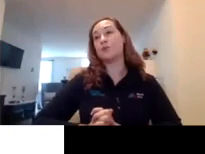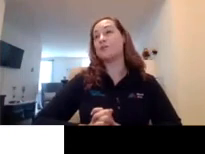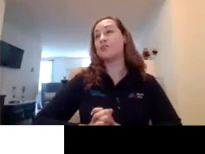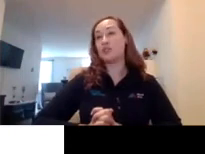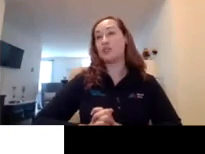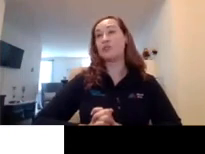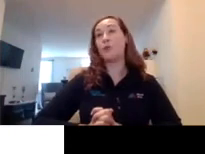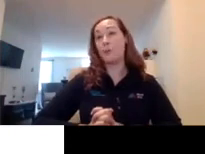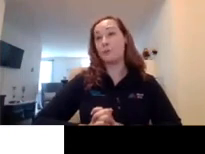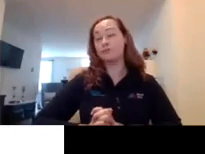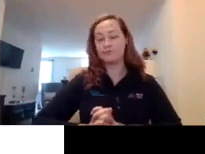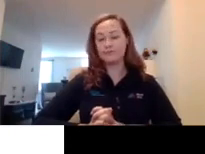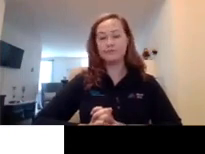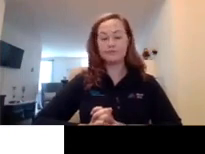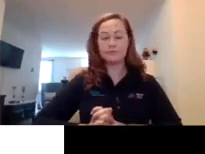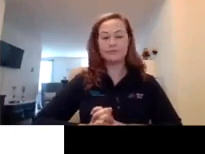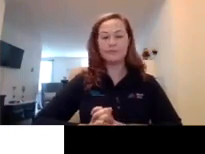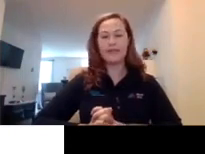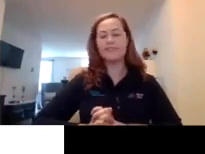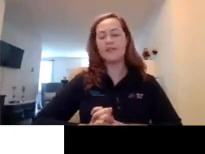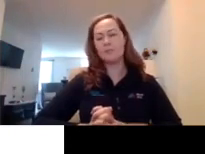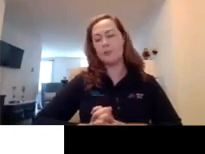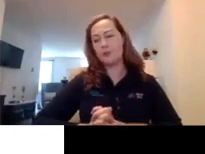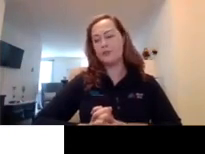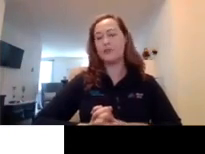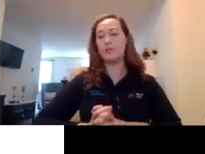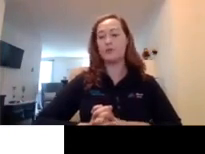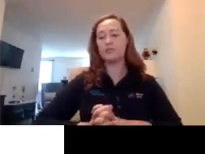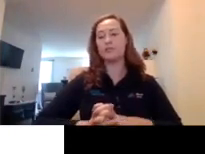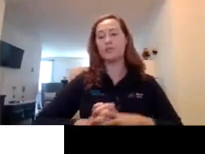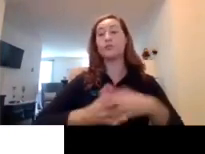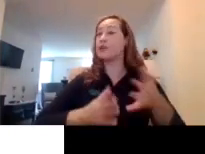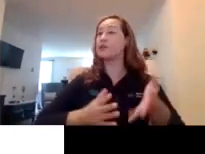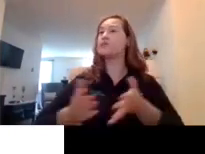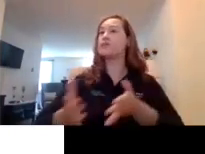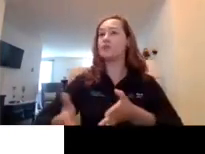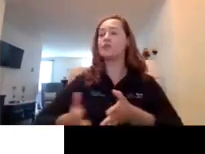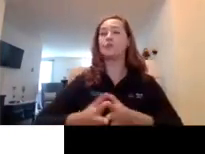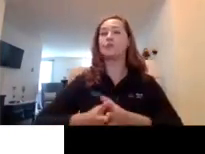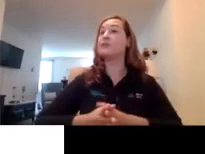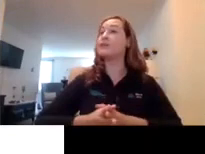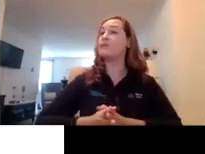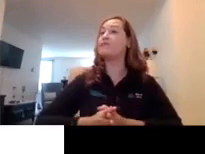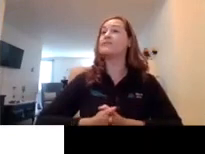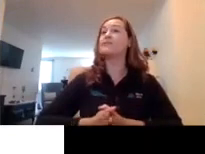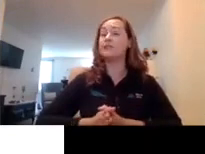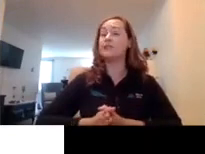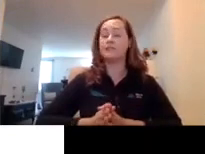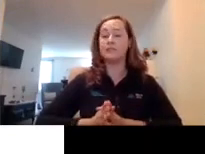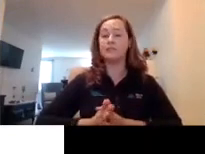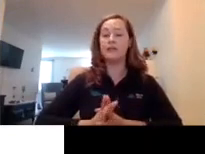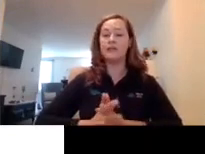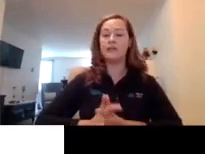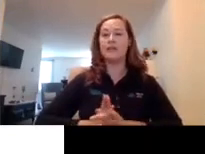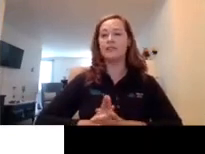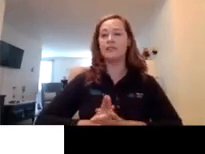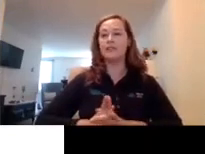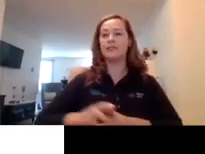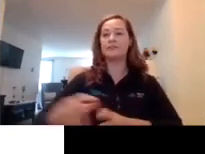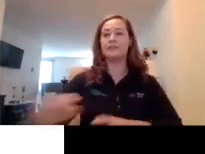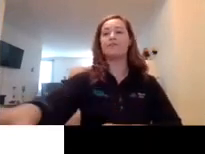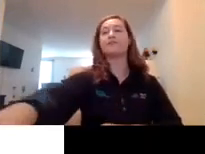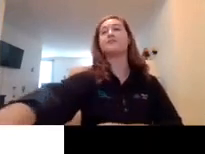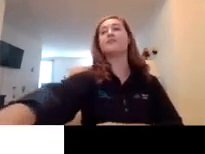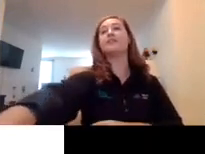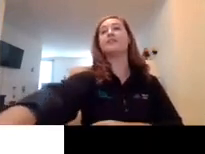to be discharged home. At some point, they wanted to transfer her to a rehab facility, and the